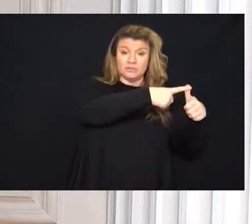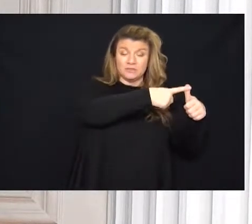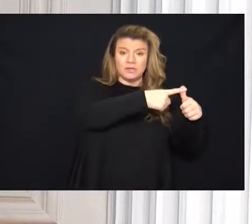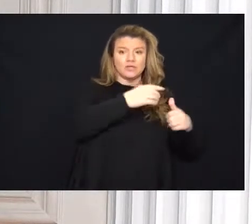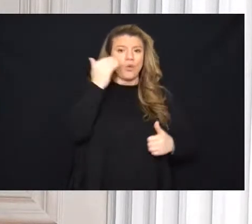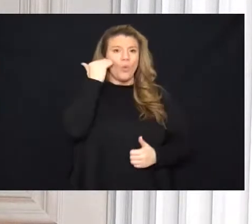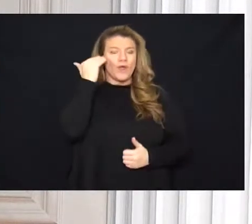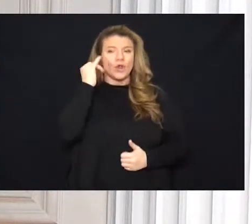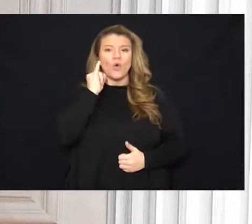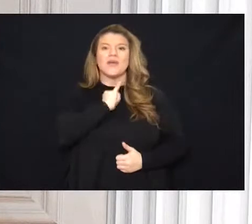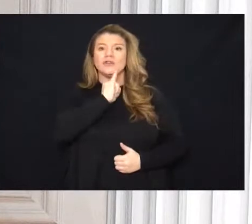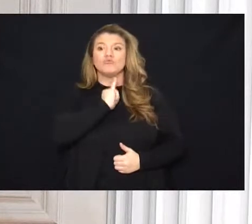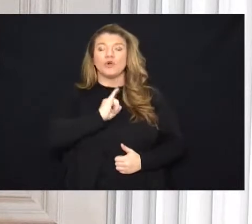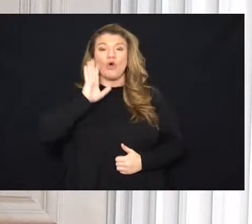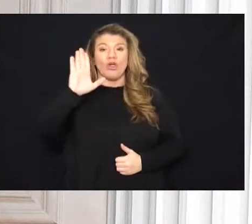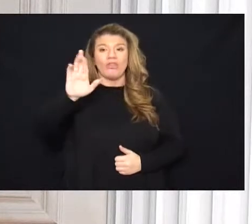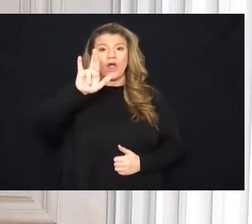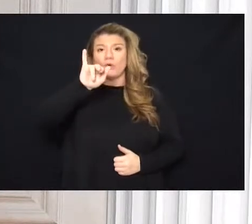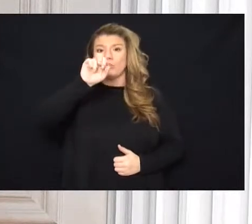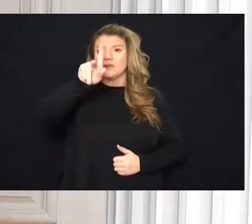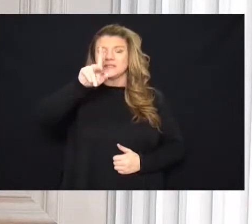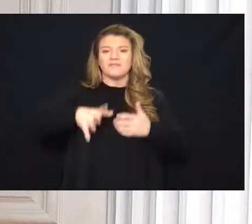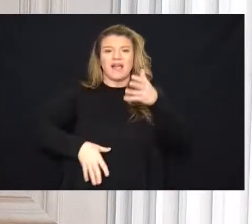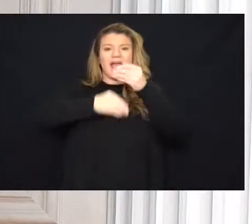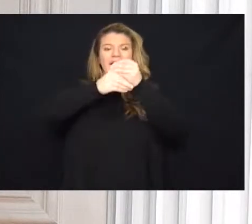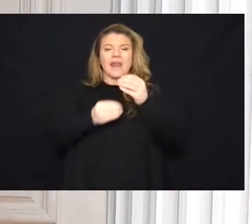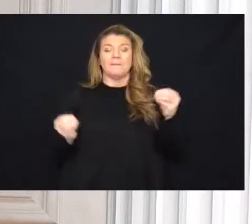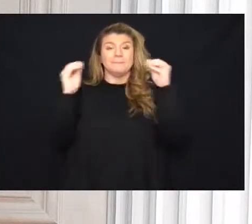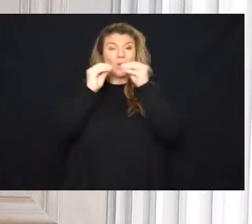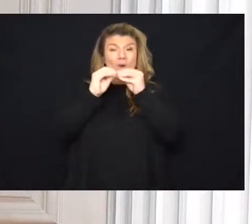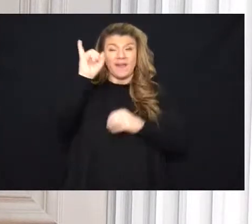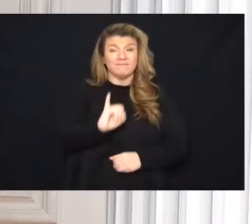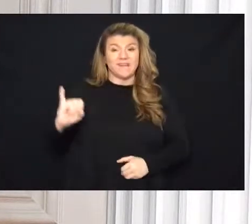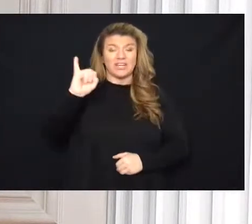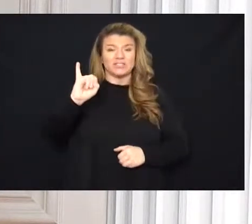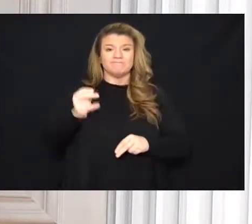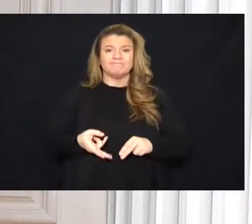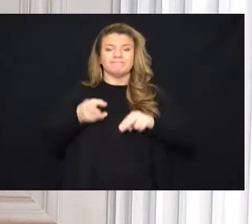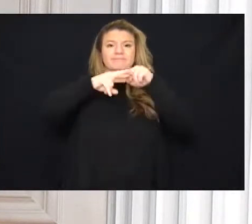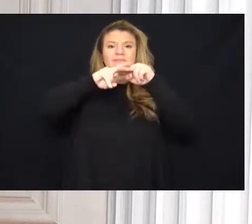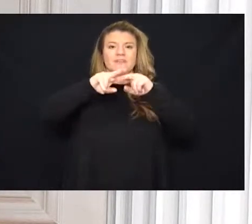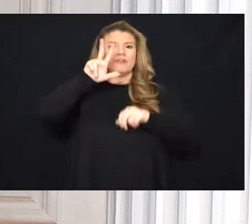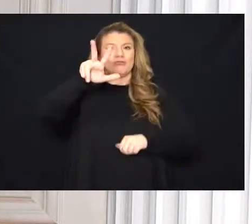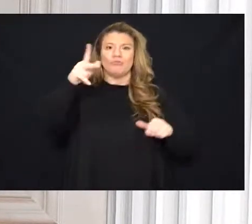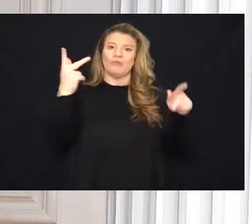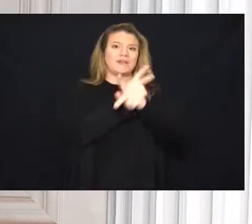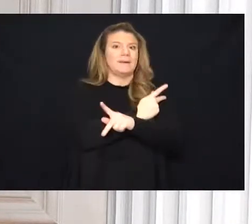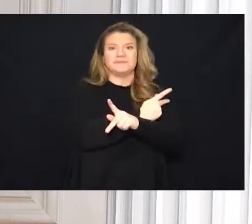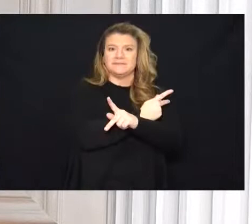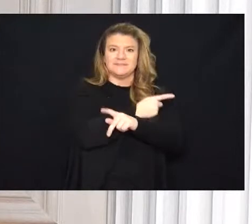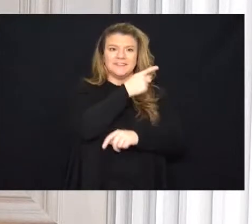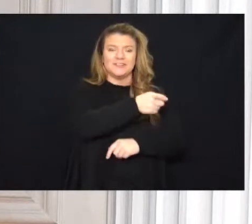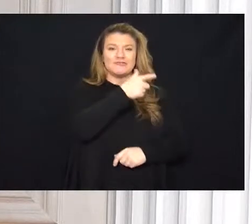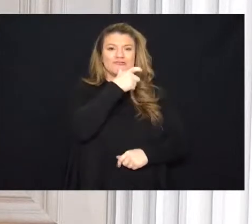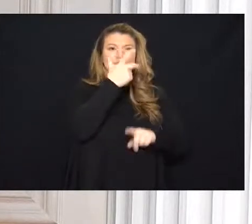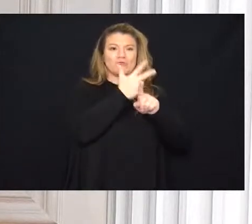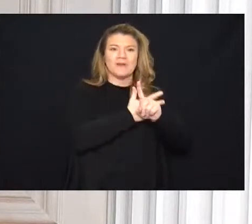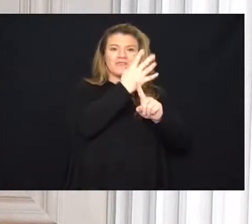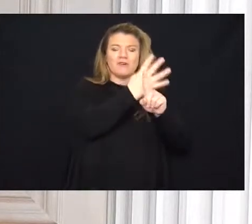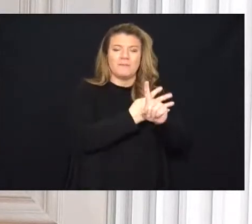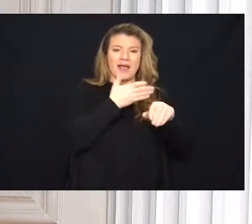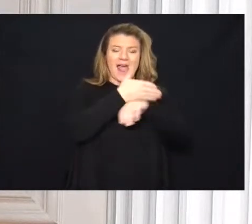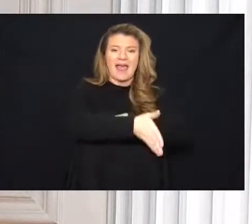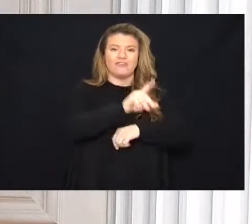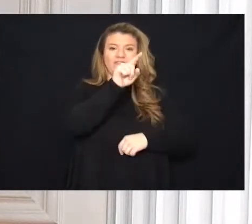we know that the risk of reinfection went up by over 3 times in people that were 3 to 4 months after